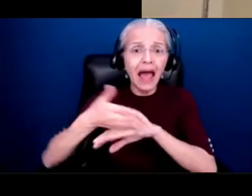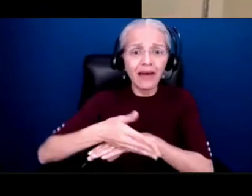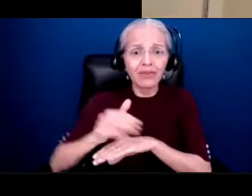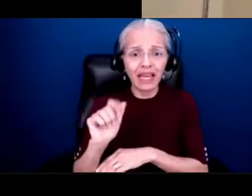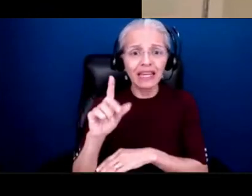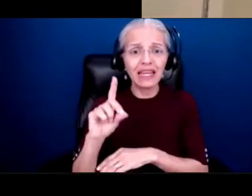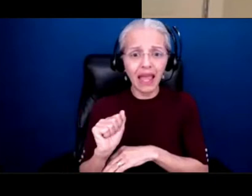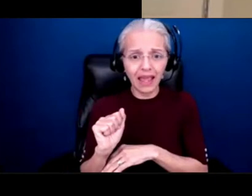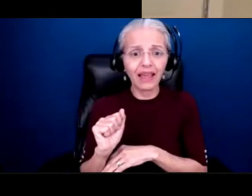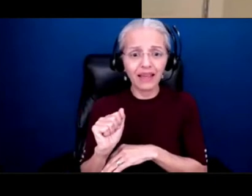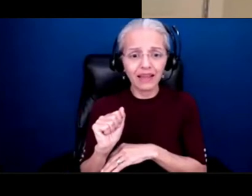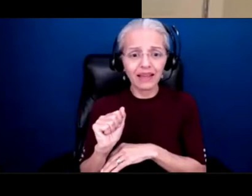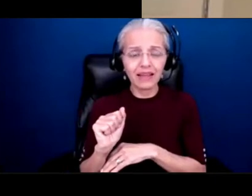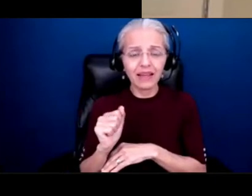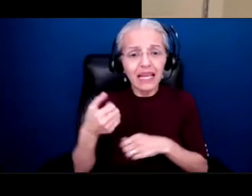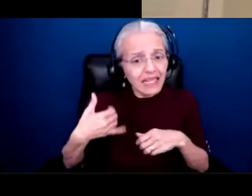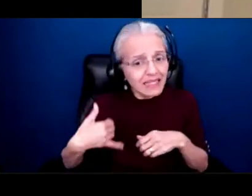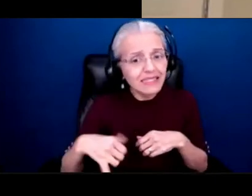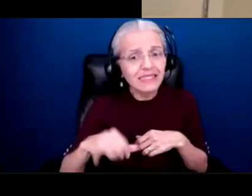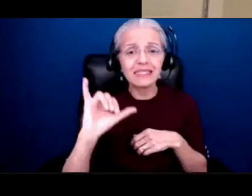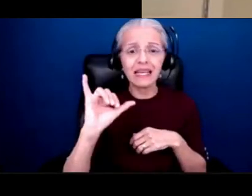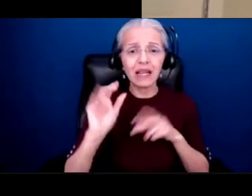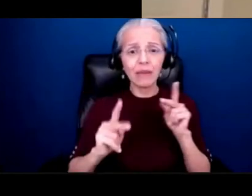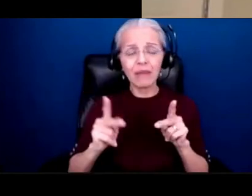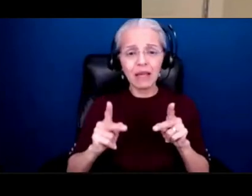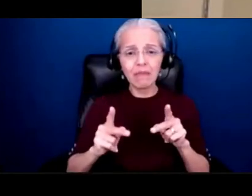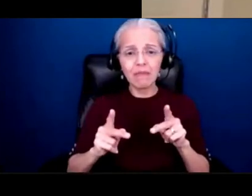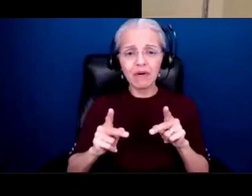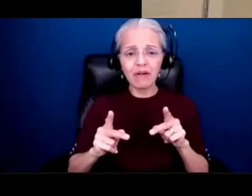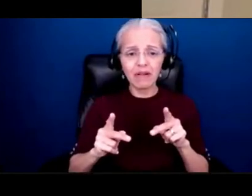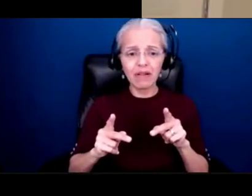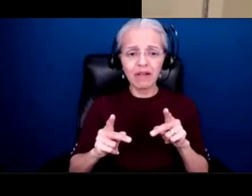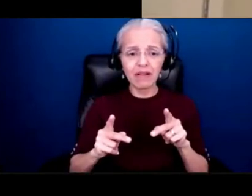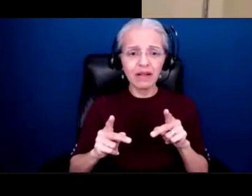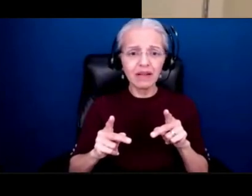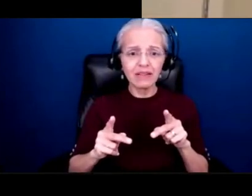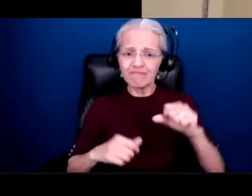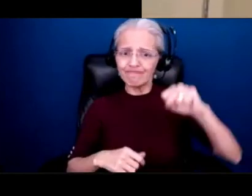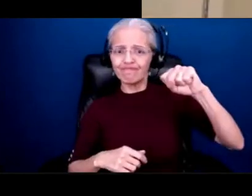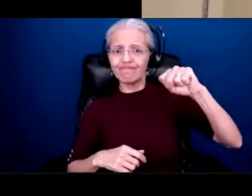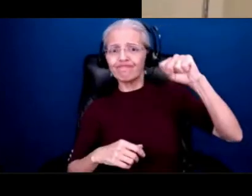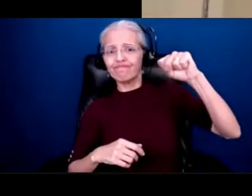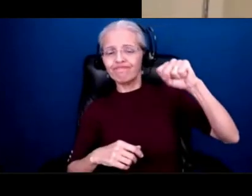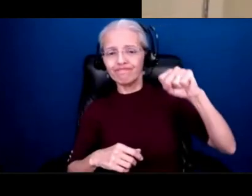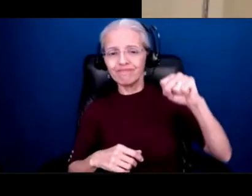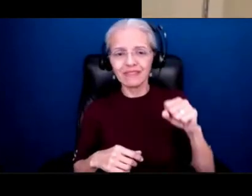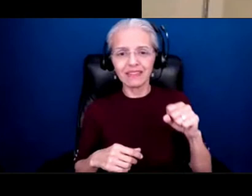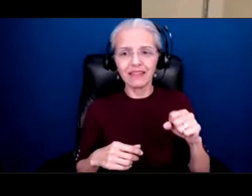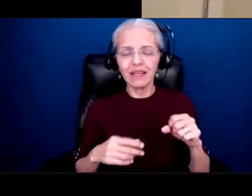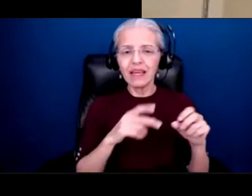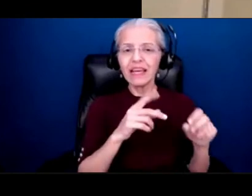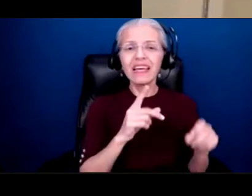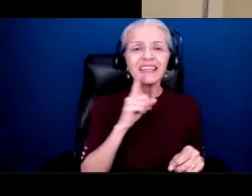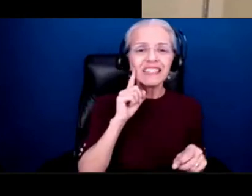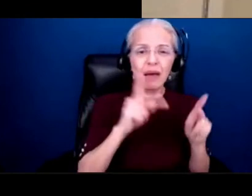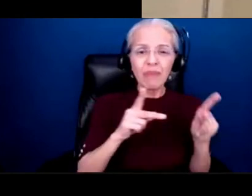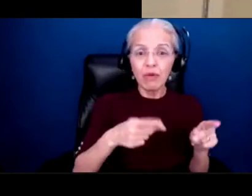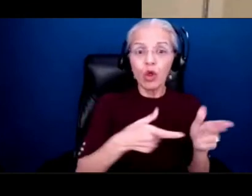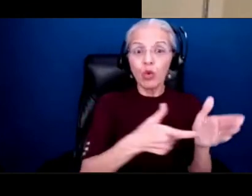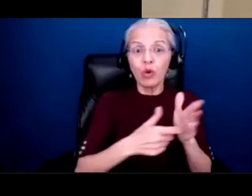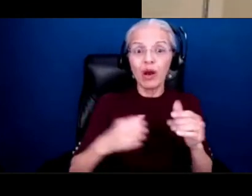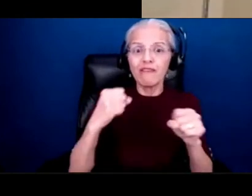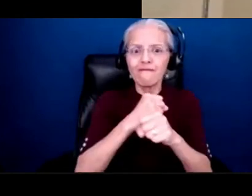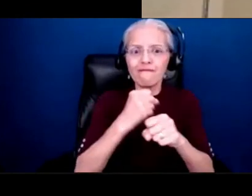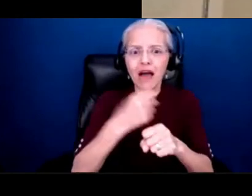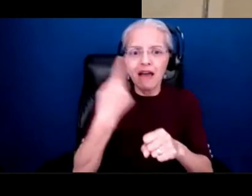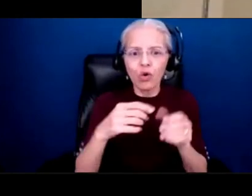88. There are still people who are deaf who have to like fight interpreters in hospitals with